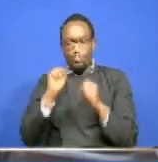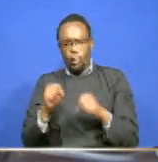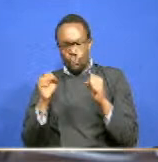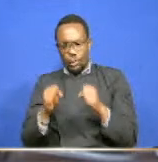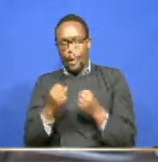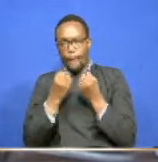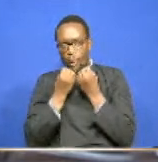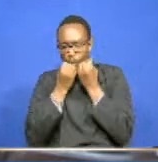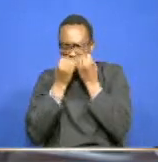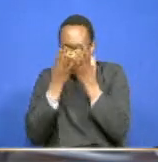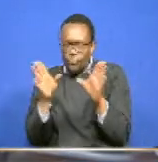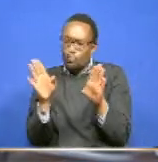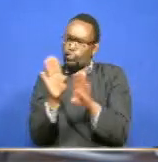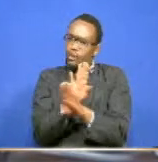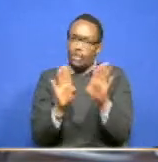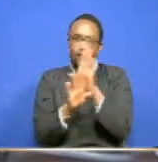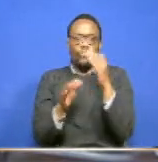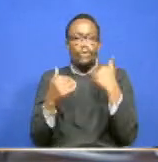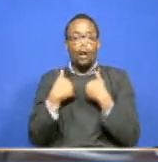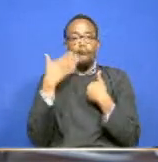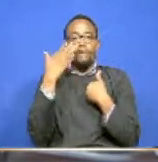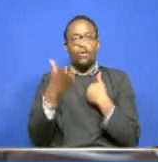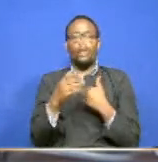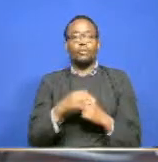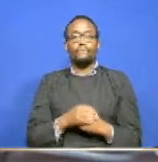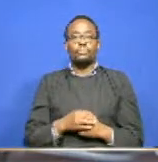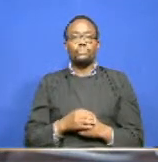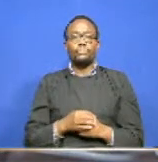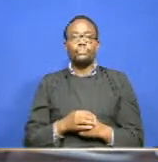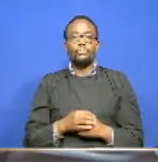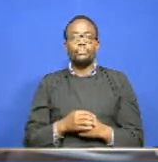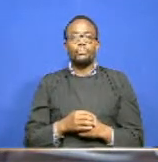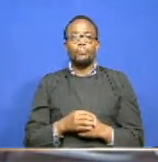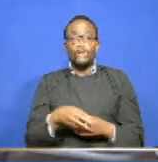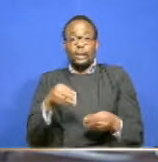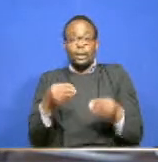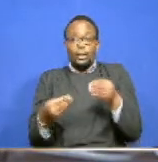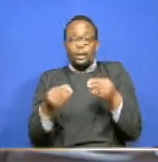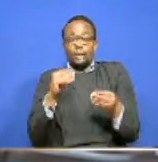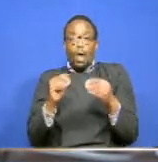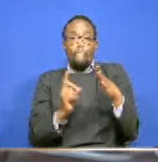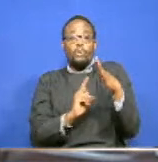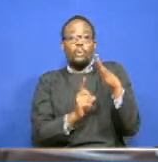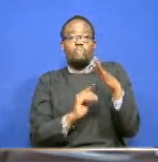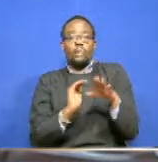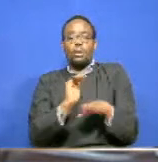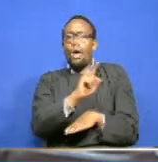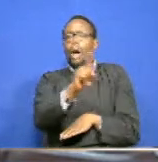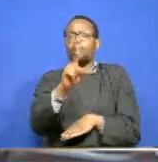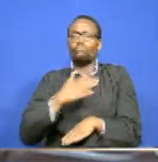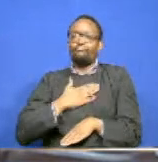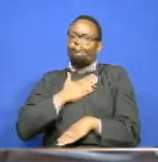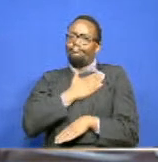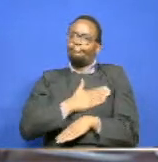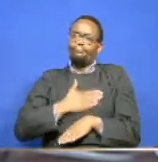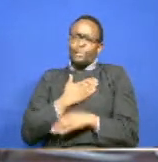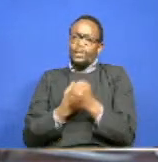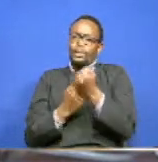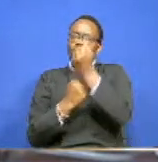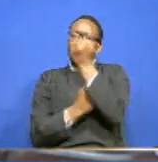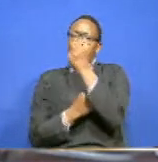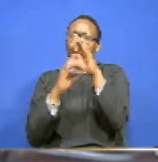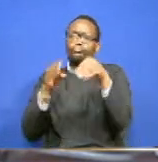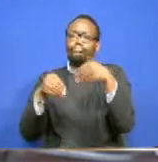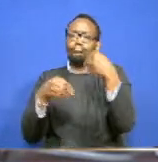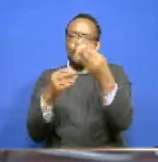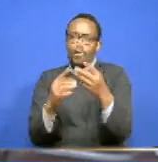the details there. The Special Abilities Ministry is appealing for donations of new